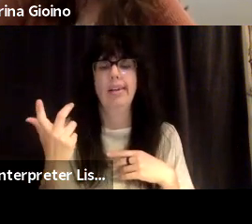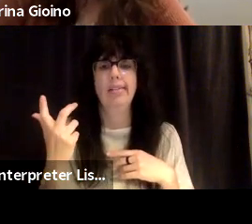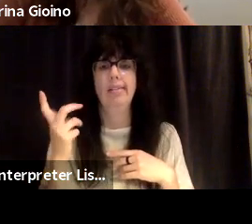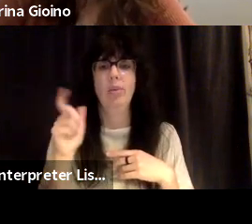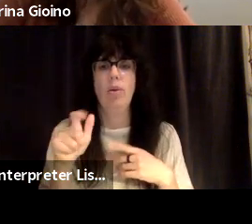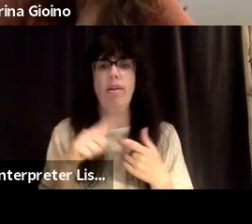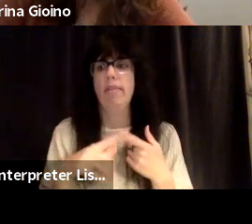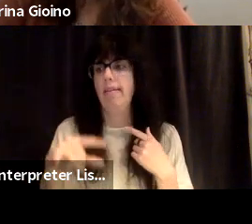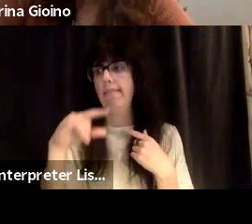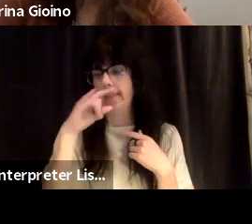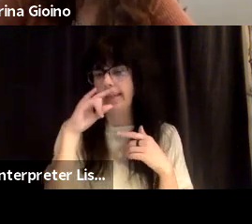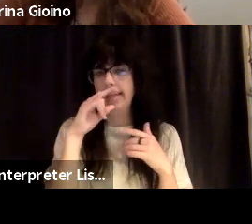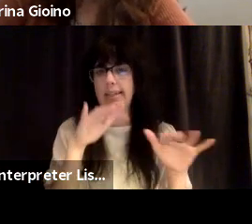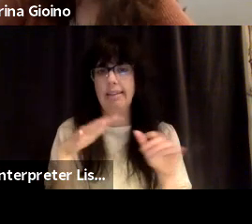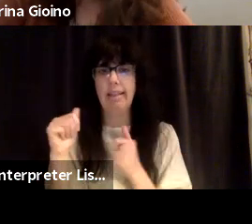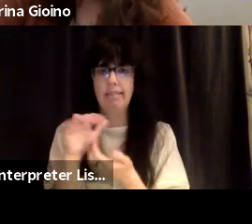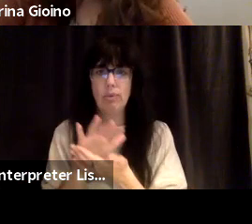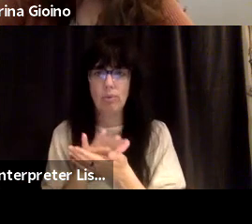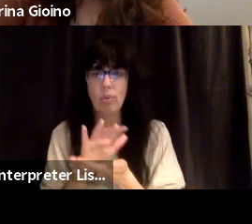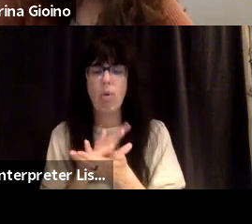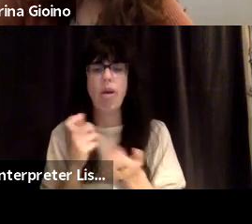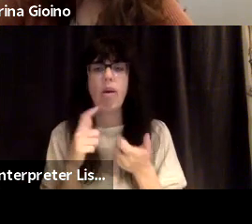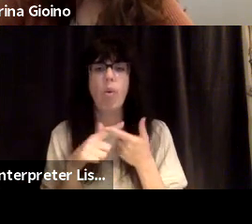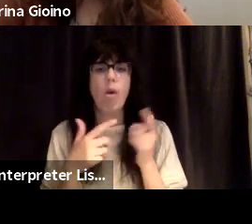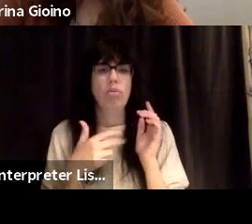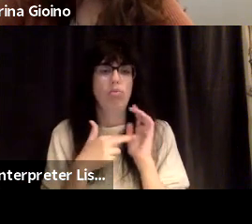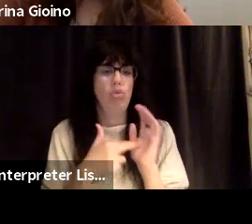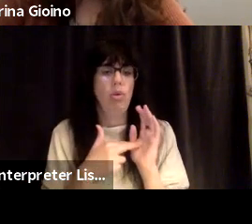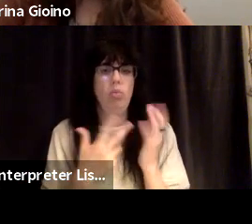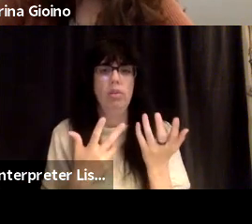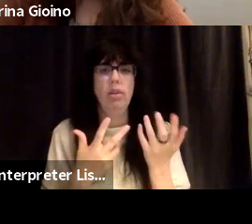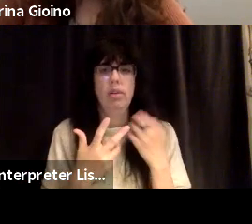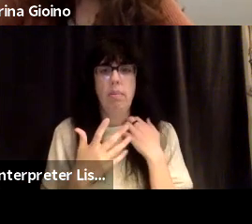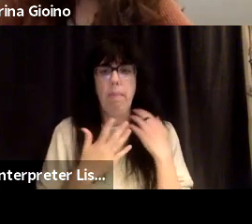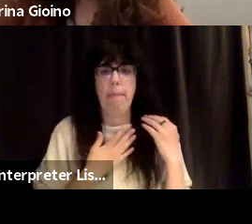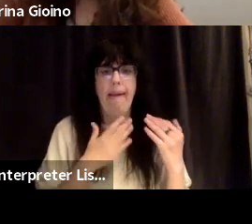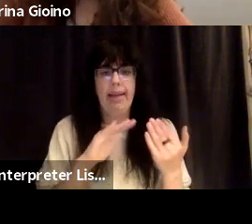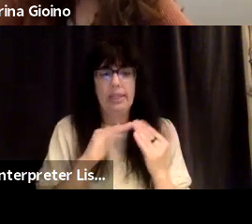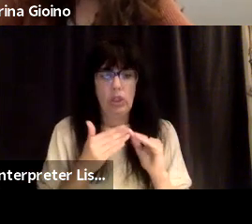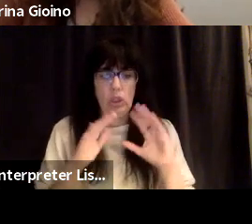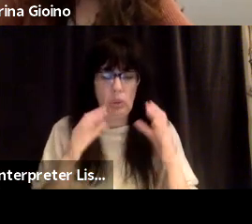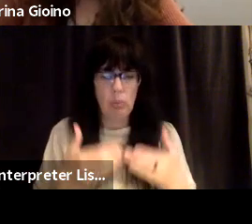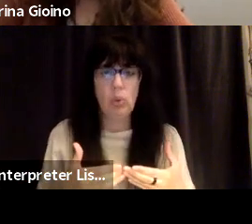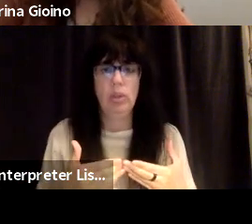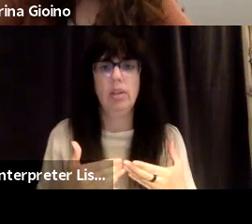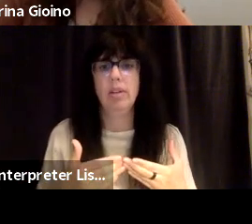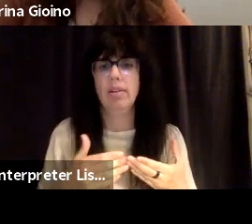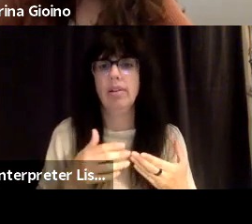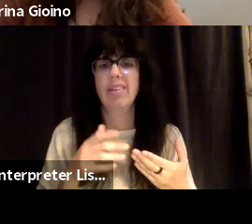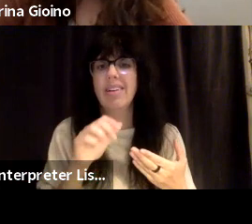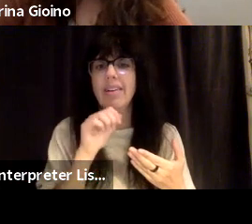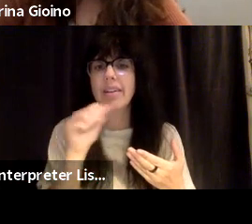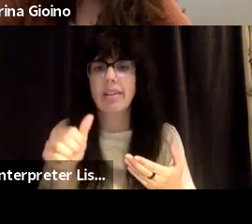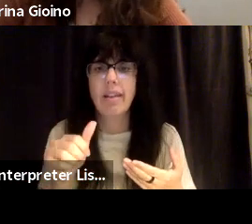know, have your kids out of school. I want to represent my community, not a socialist agenda